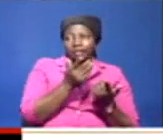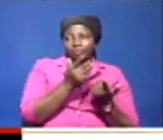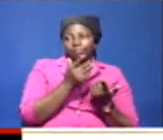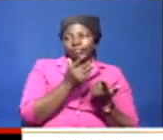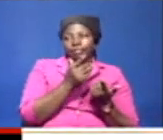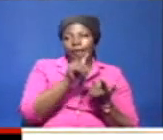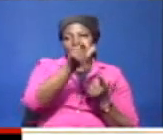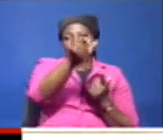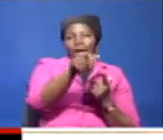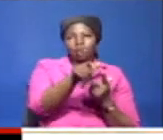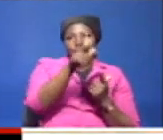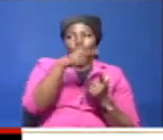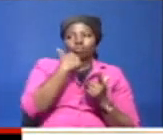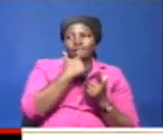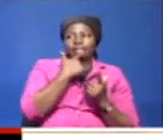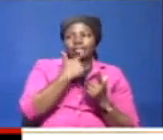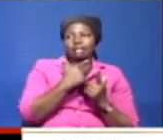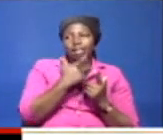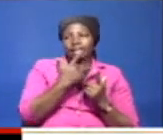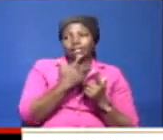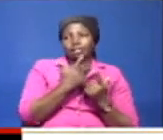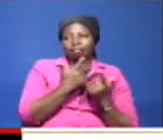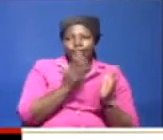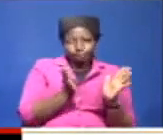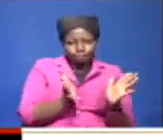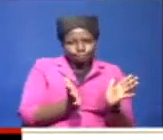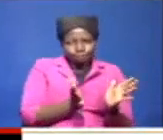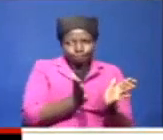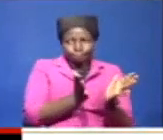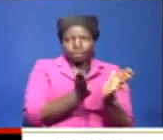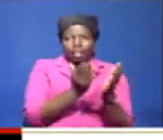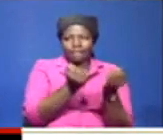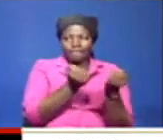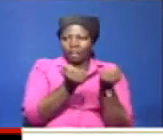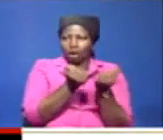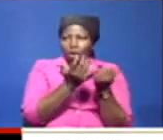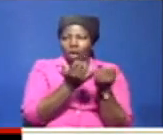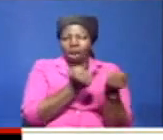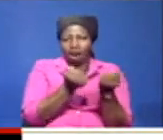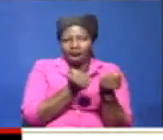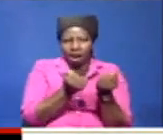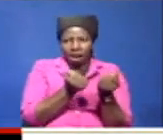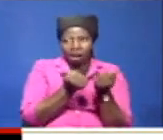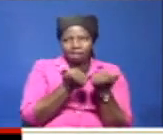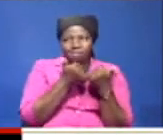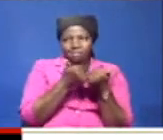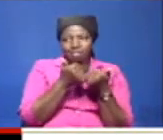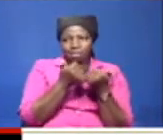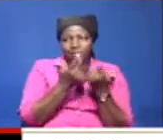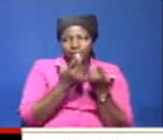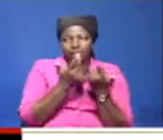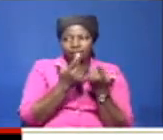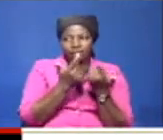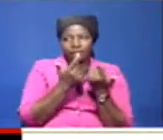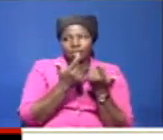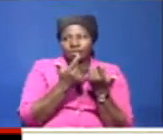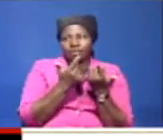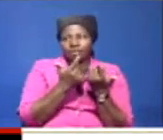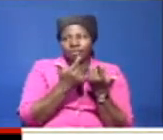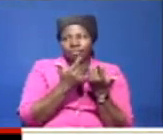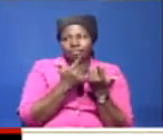person, they would say, really pushed the car and would say outdid himself was